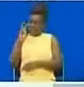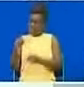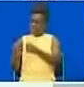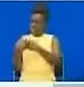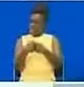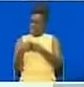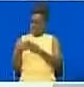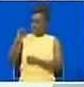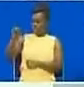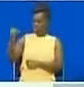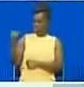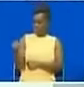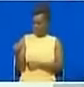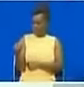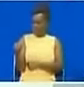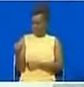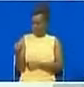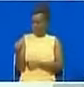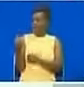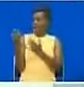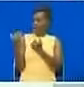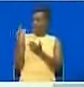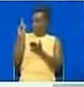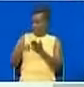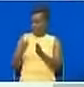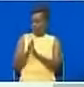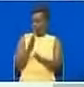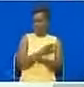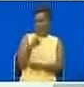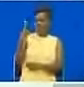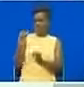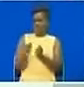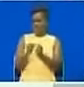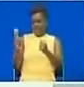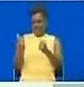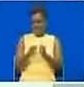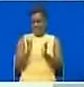party has faced and what awaits the party ahead of the 2017 general election.